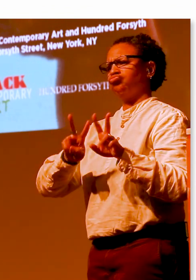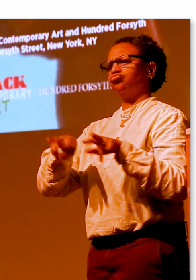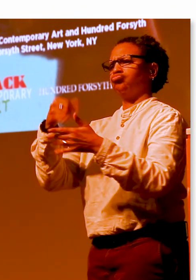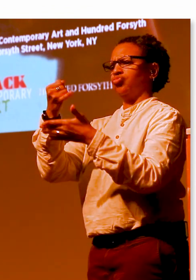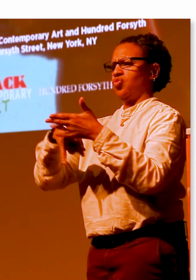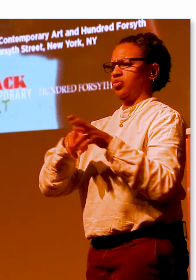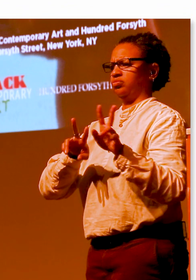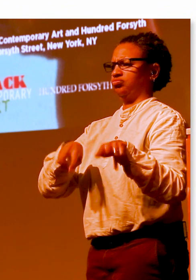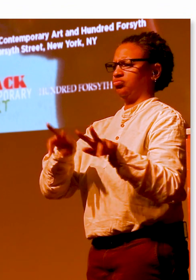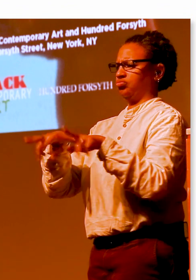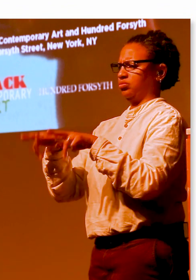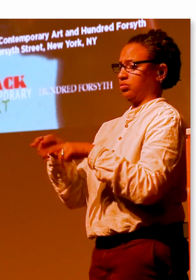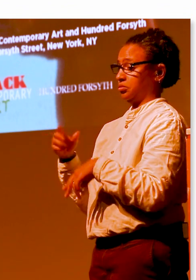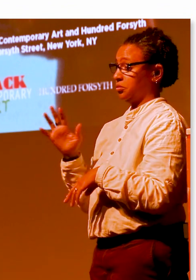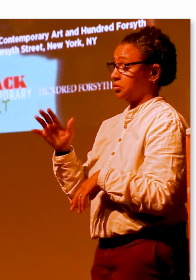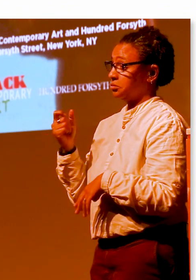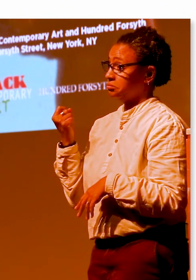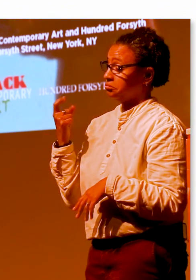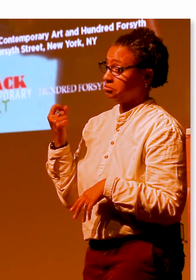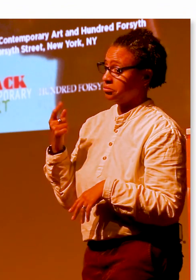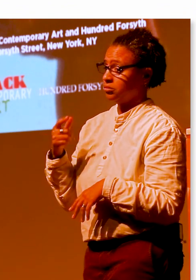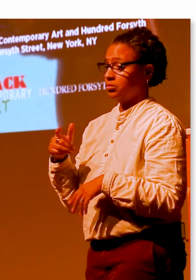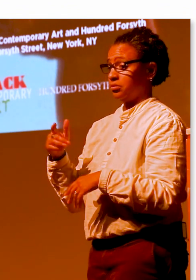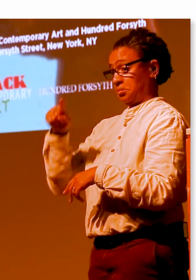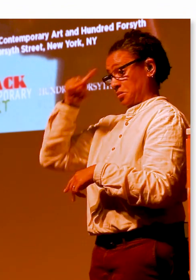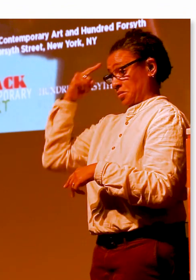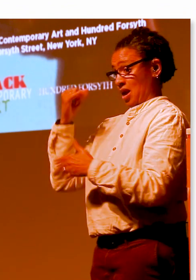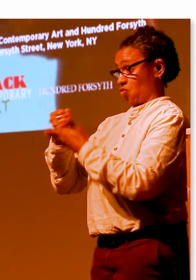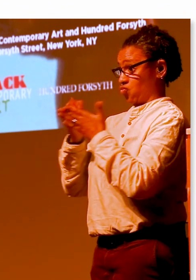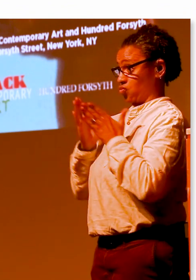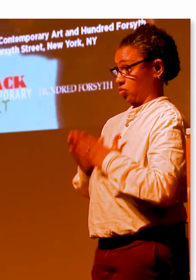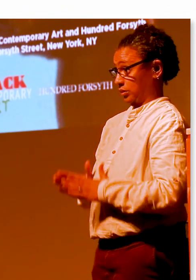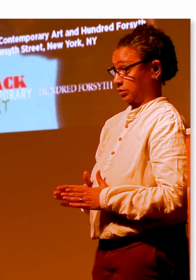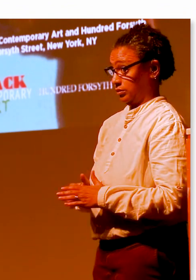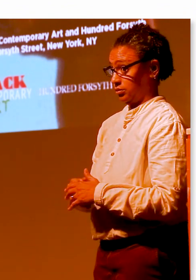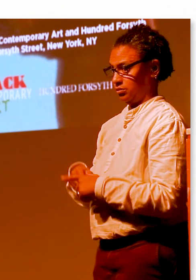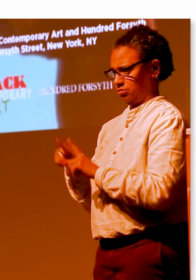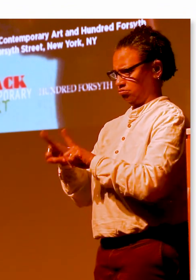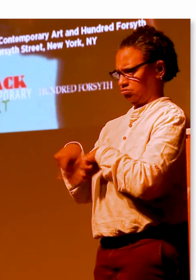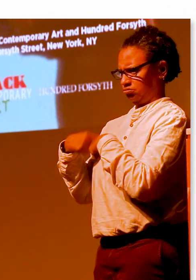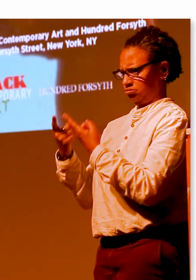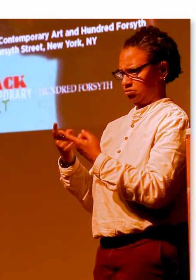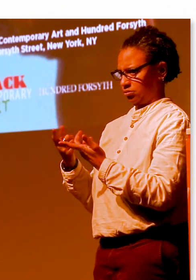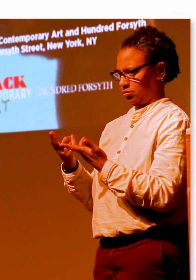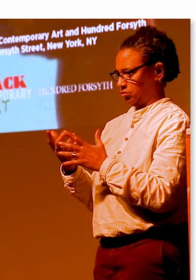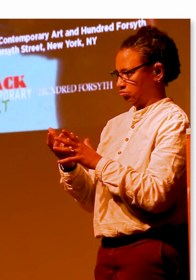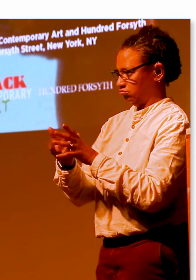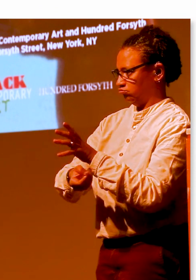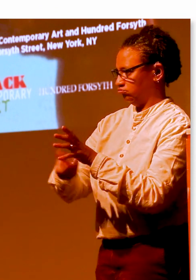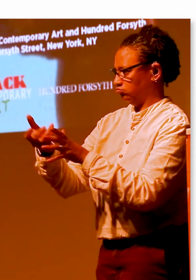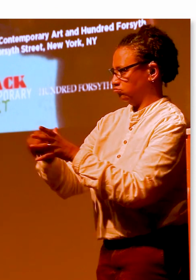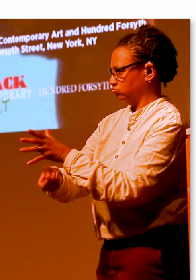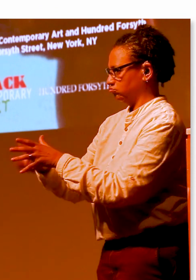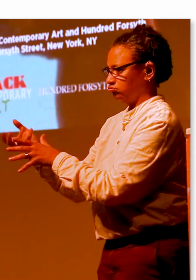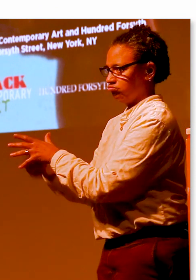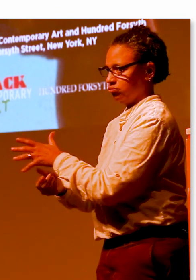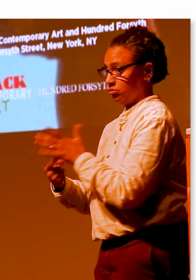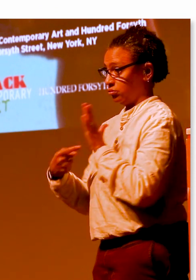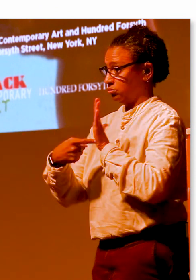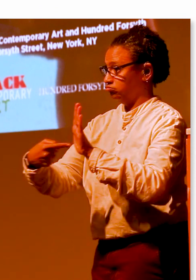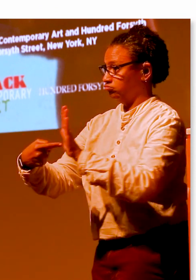representation of Black artists in an art historical canon or in pop culture, I also am, at that time especially, and even